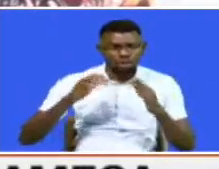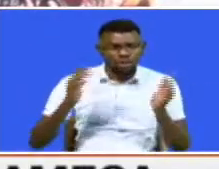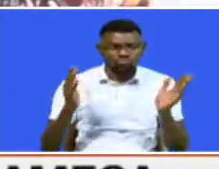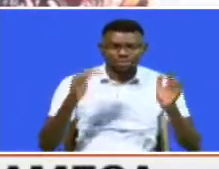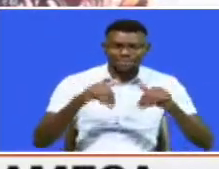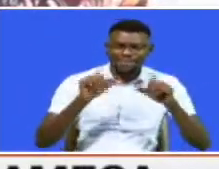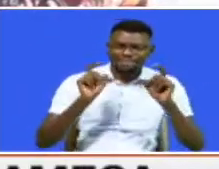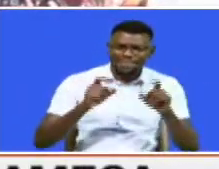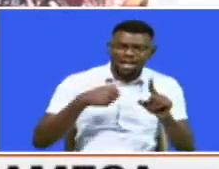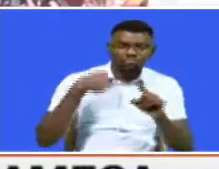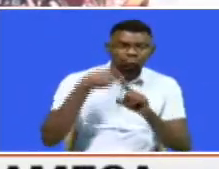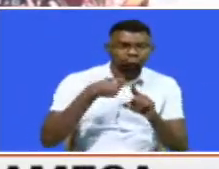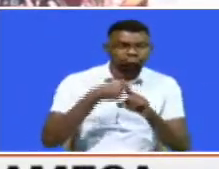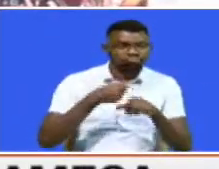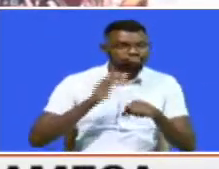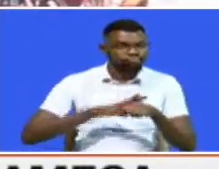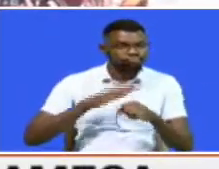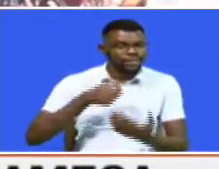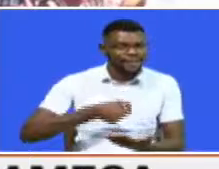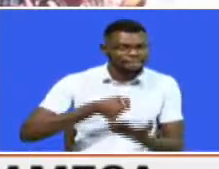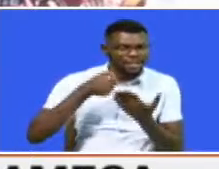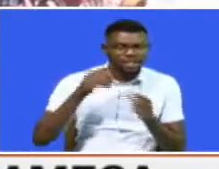that we push for proper budgeting and